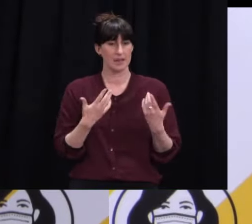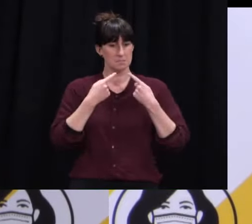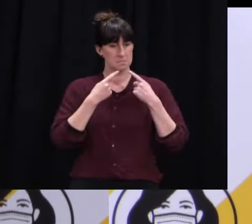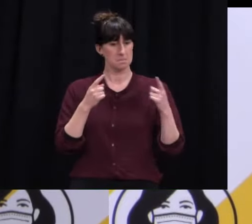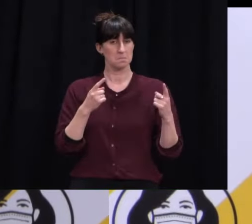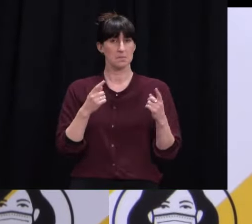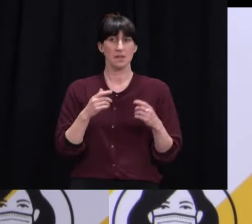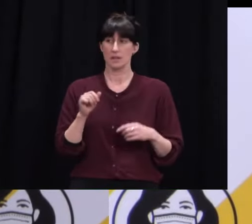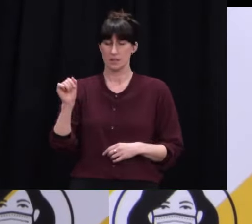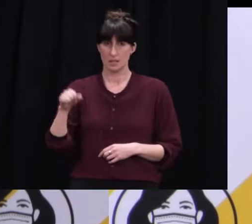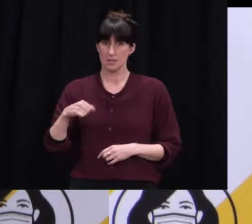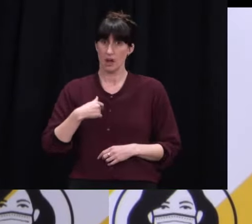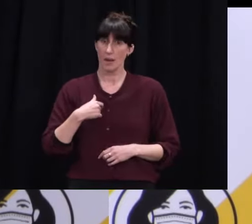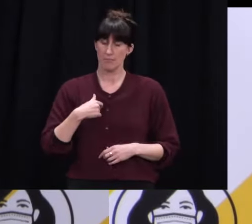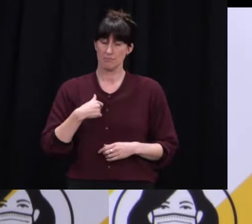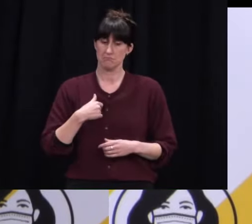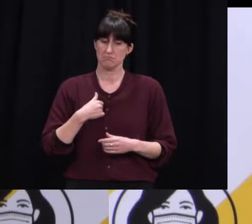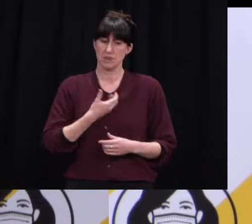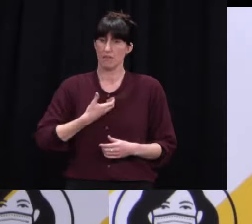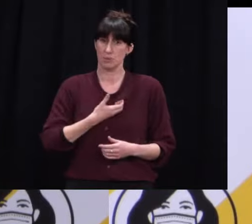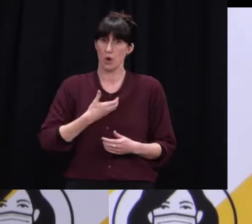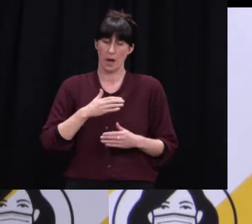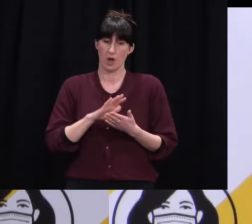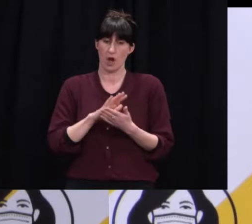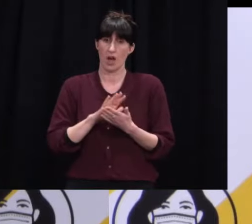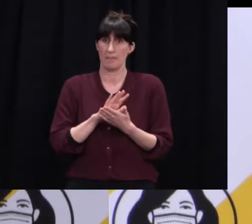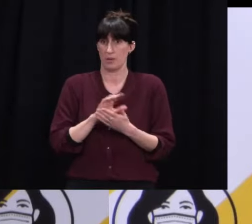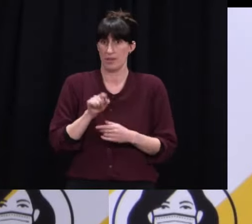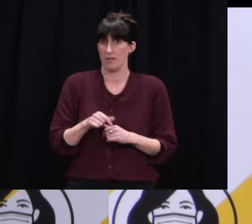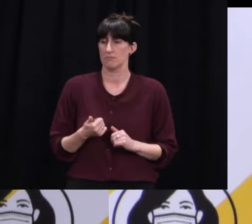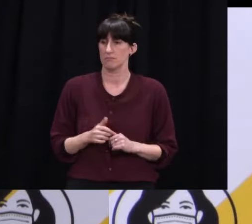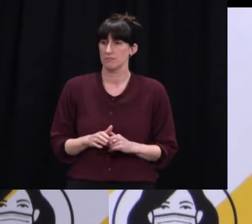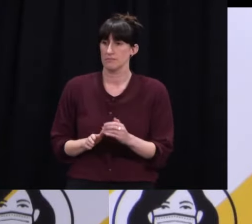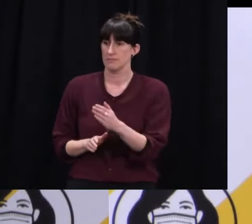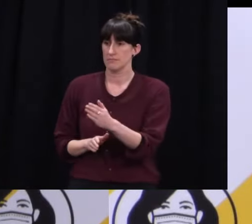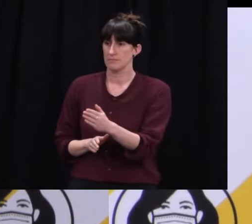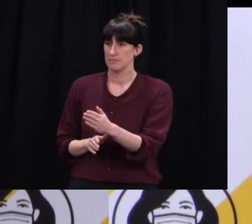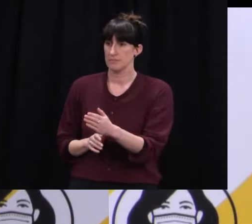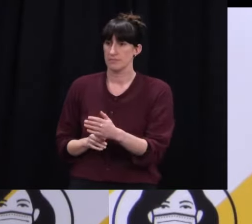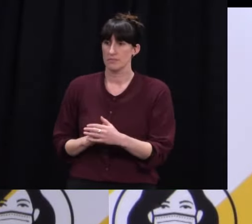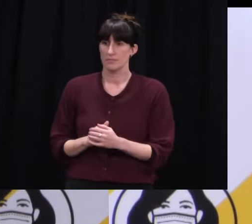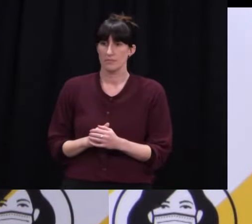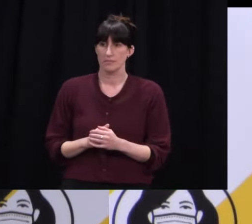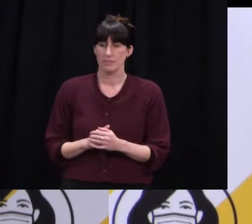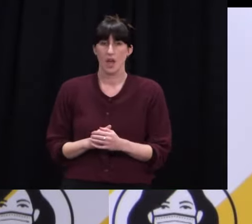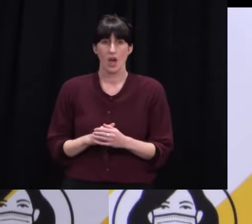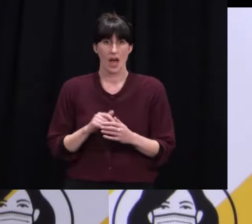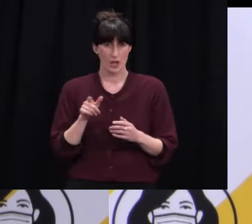At this point, are you clear on whether anyone has been infected in level 4 outside of the